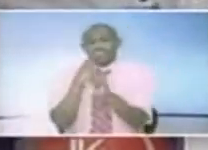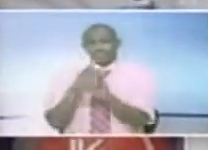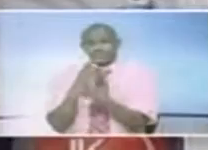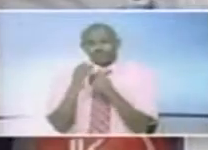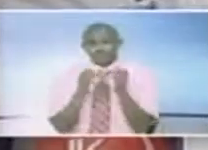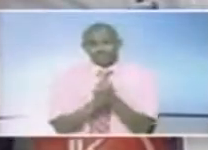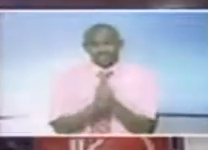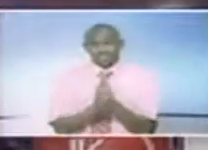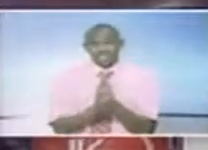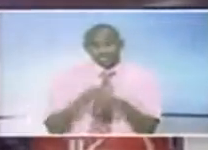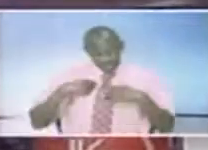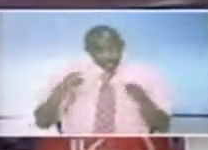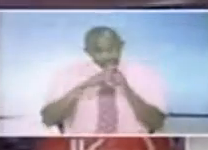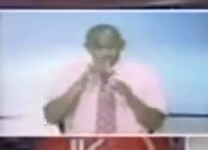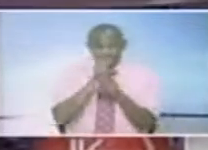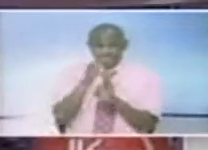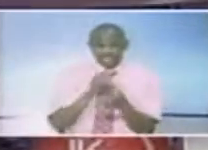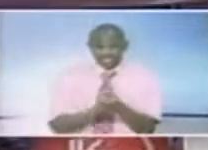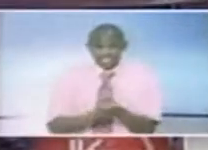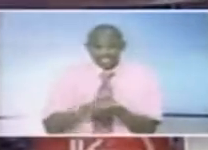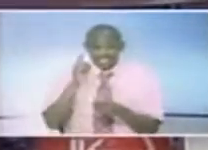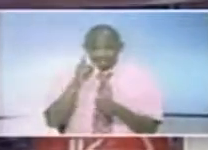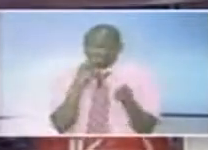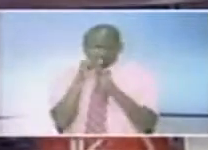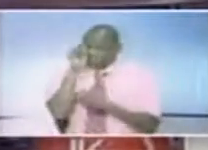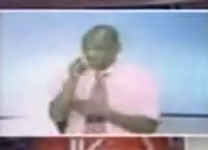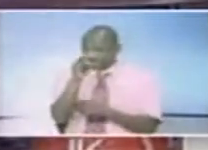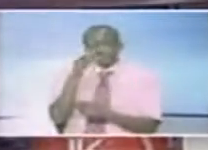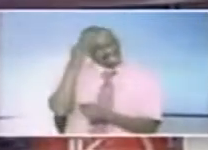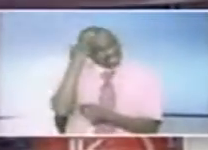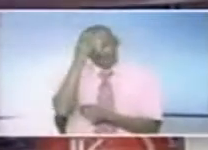But I'm also very good in Photoshop. That Photoshop is talking about. Yes.